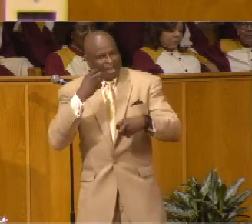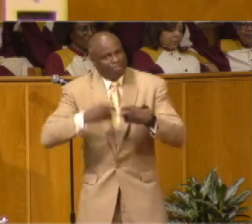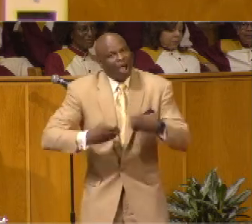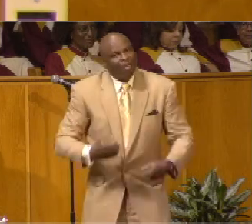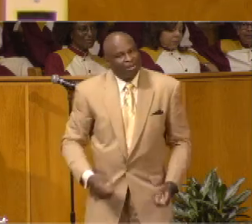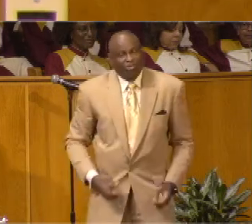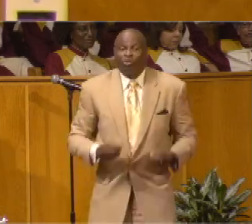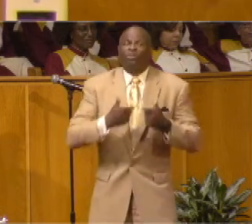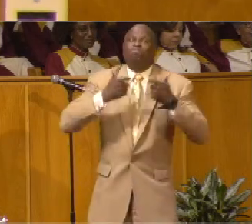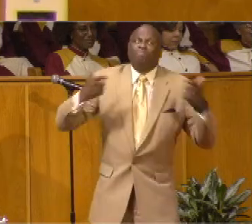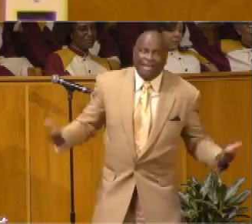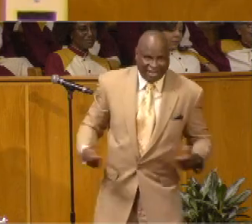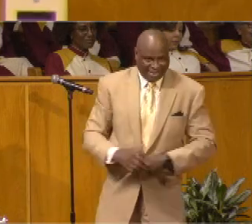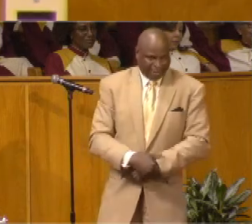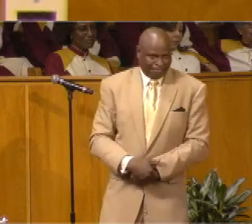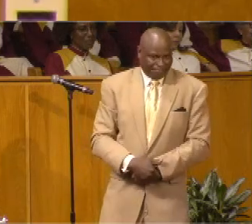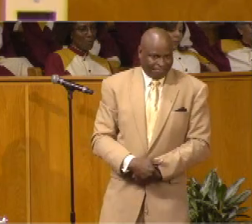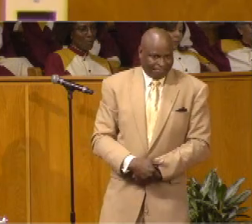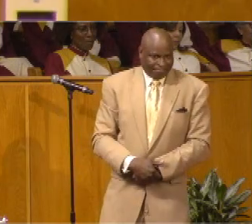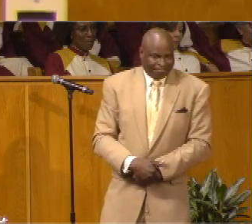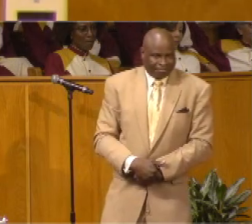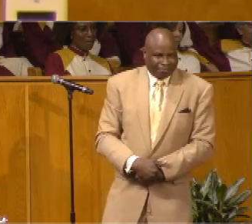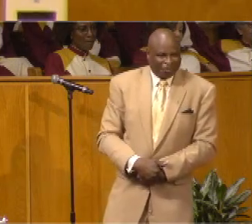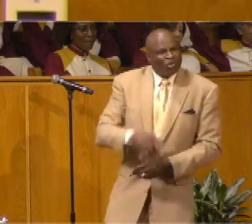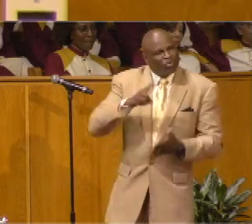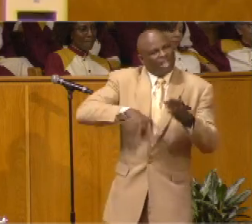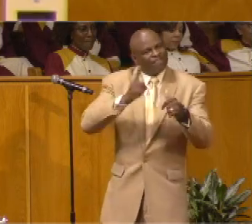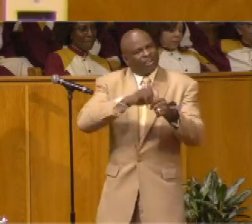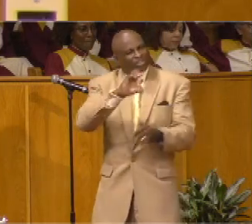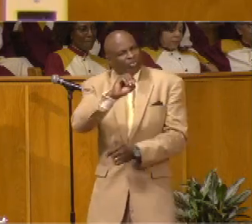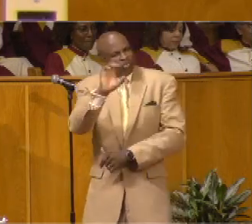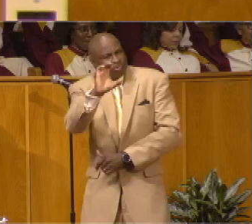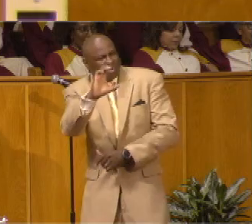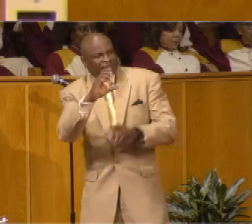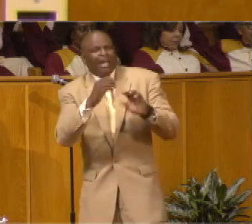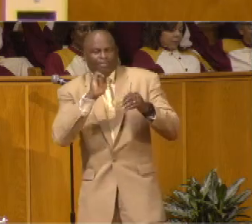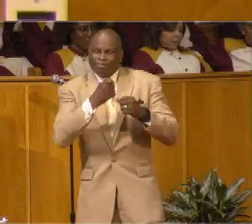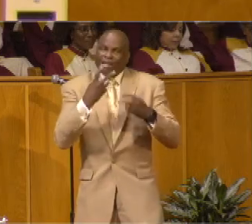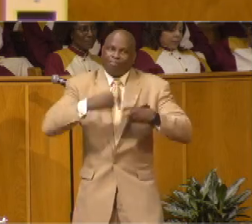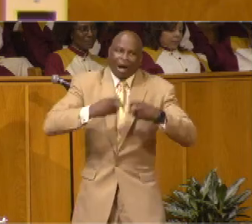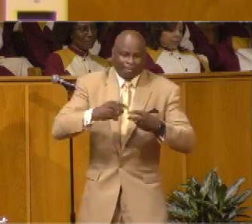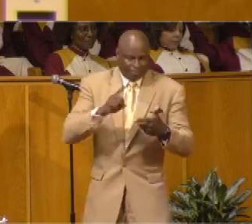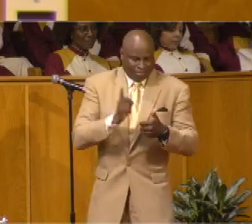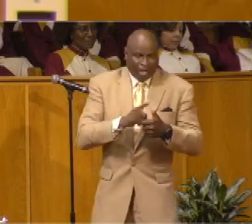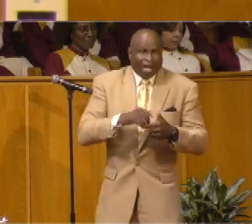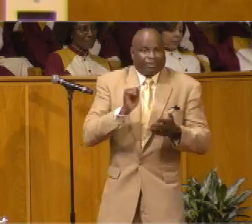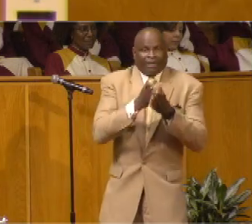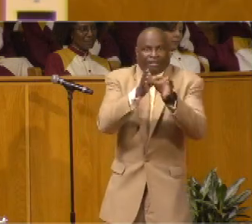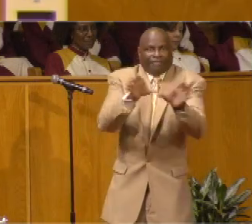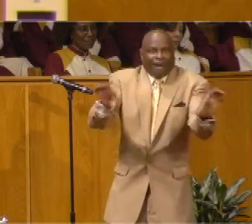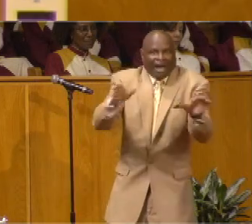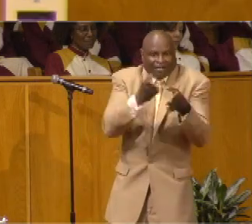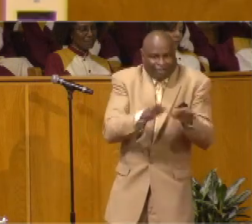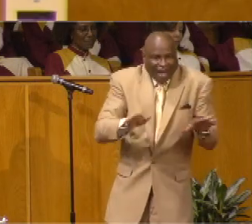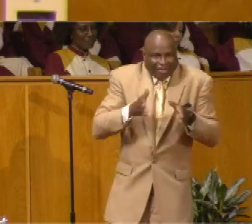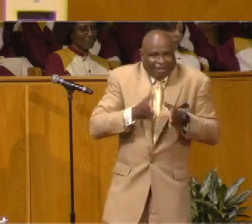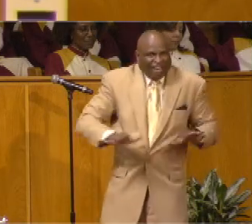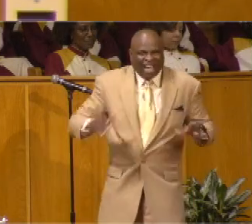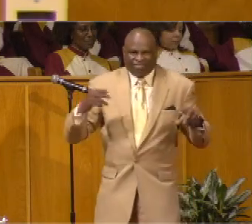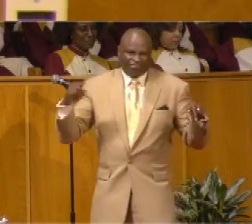that were greater. Go back and read 1 Corinthians. Look at all the problems this church has. They are divided among